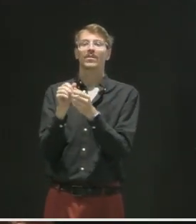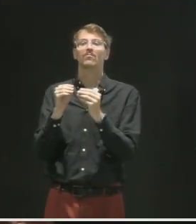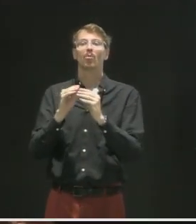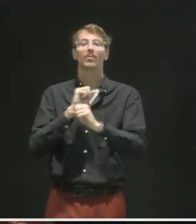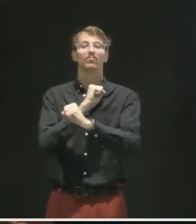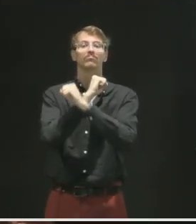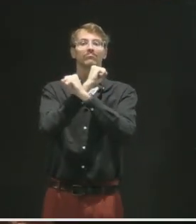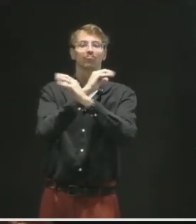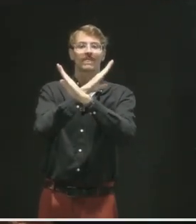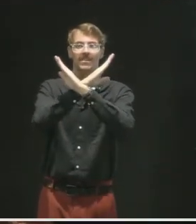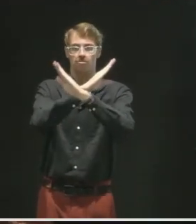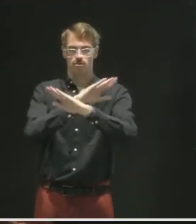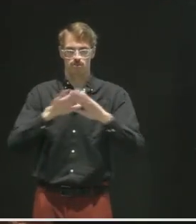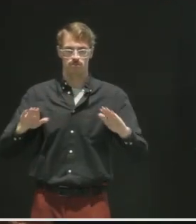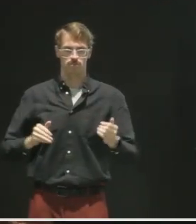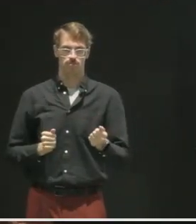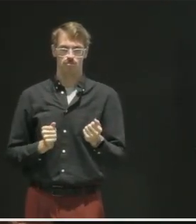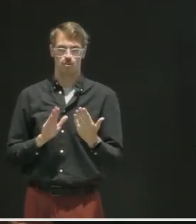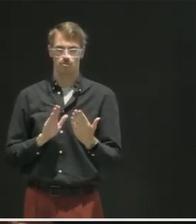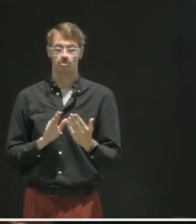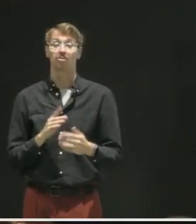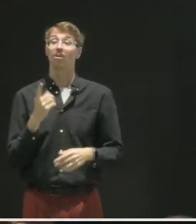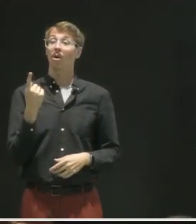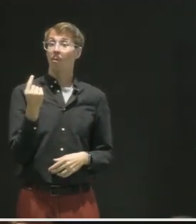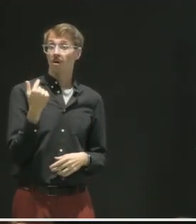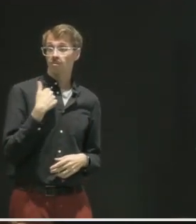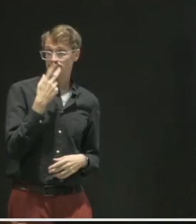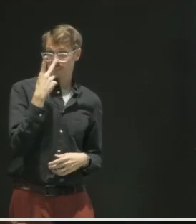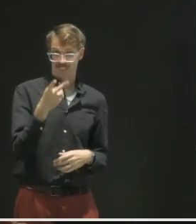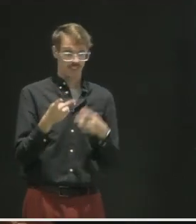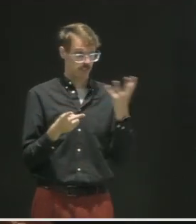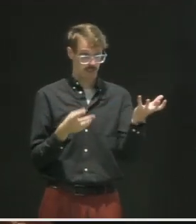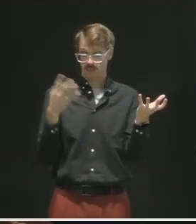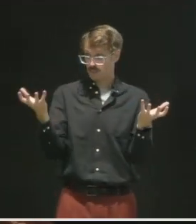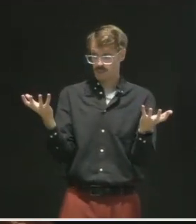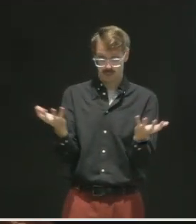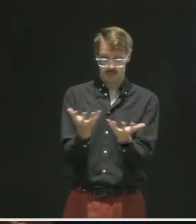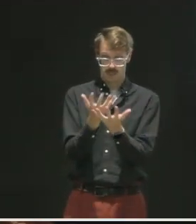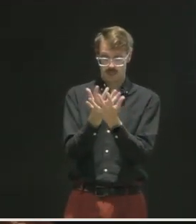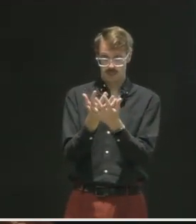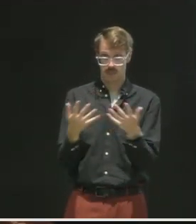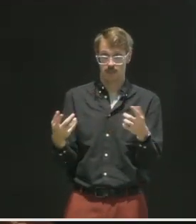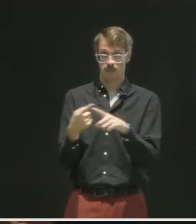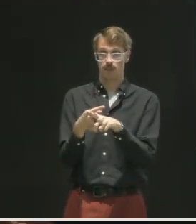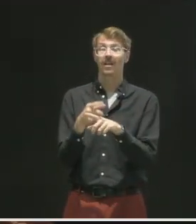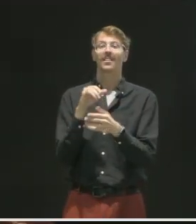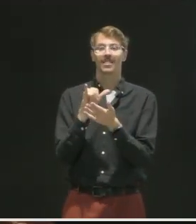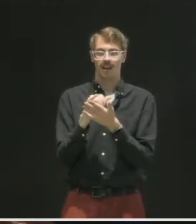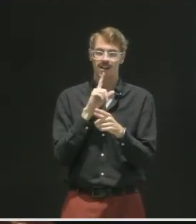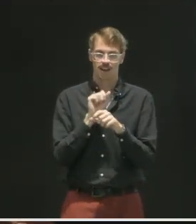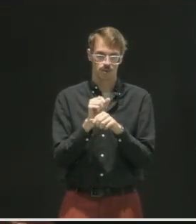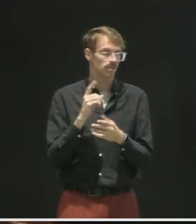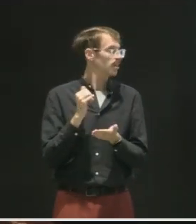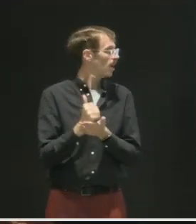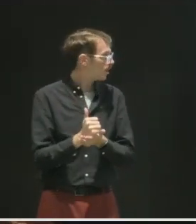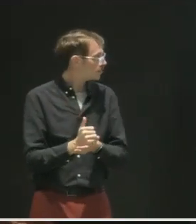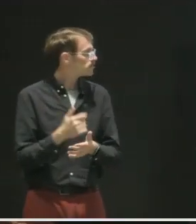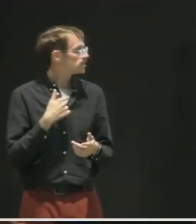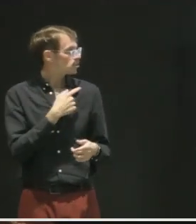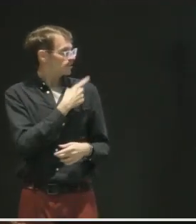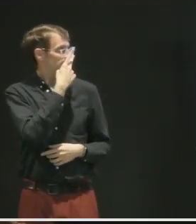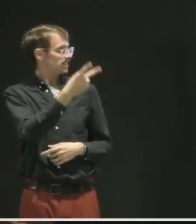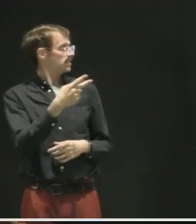approach. What we found is that when this intersects with natural or man-made hazards, and the aftermath of them, there's a